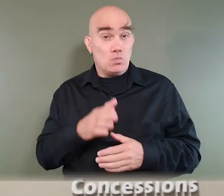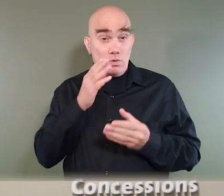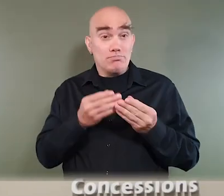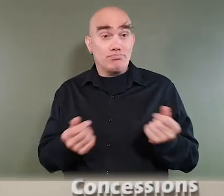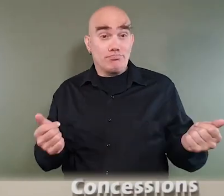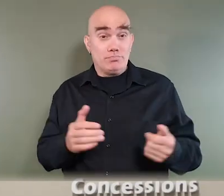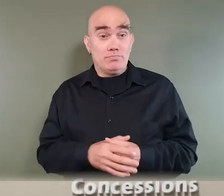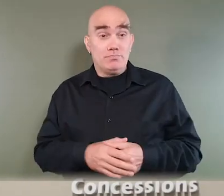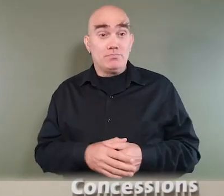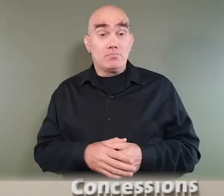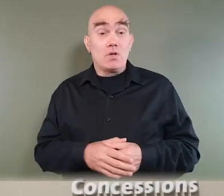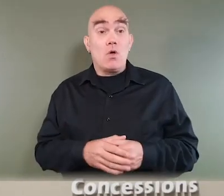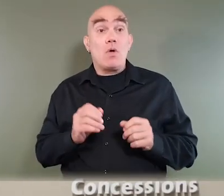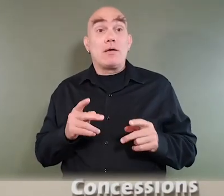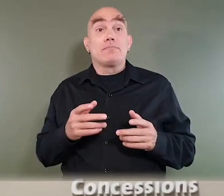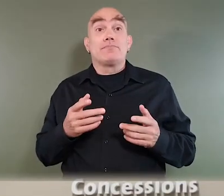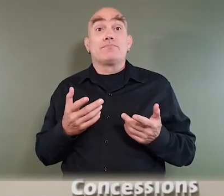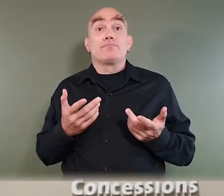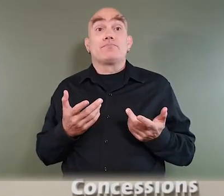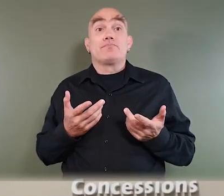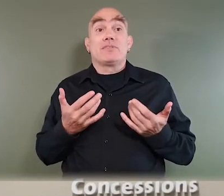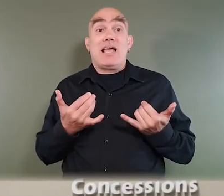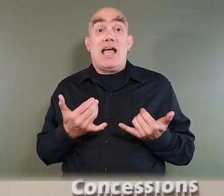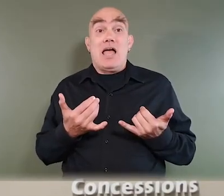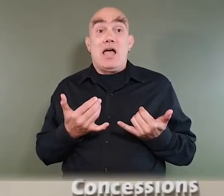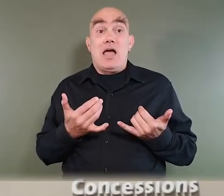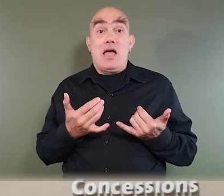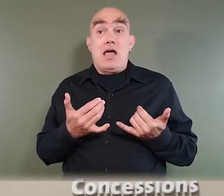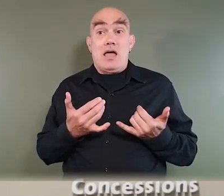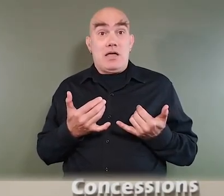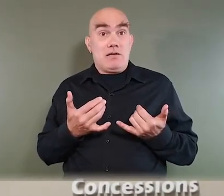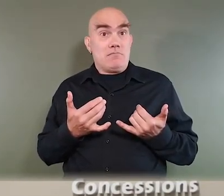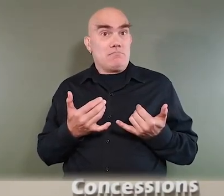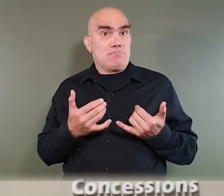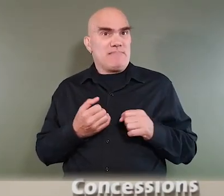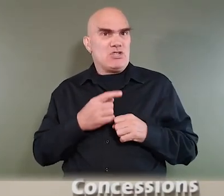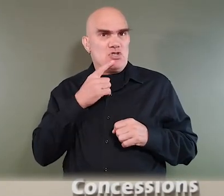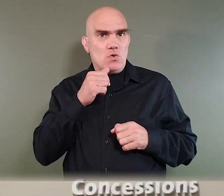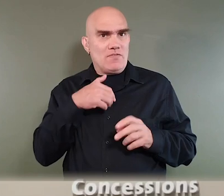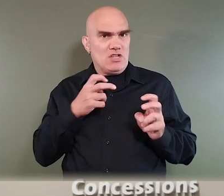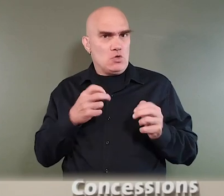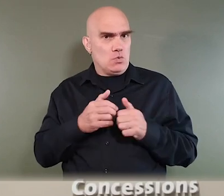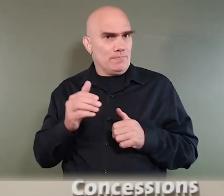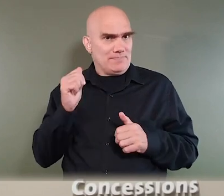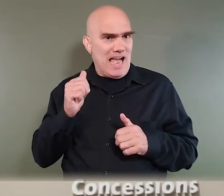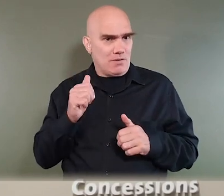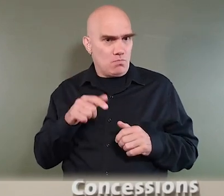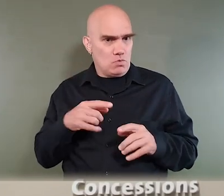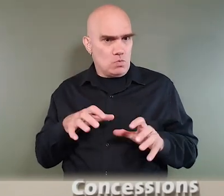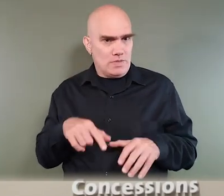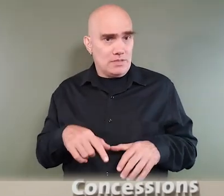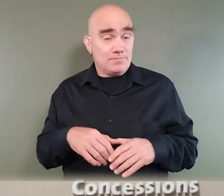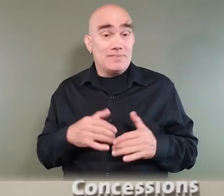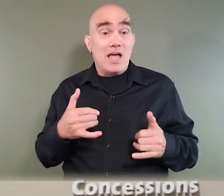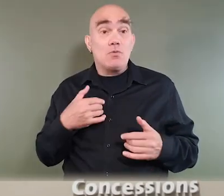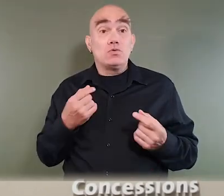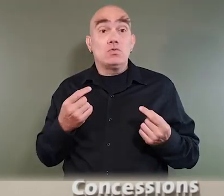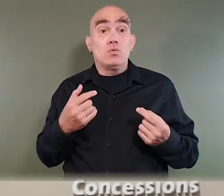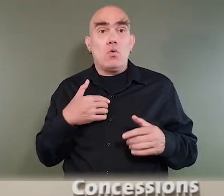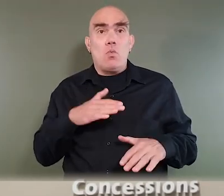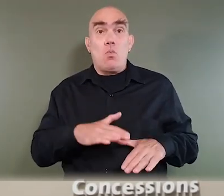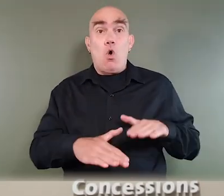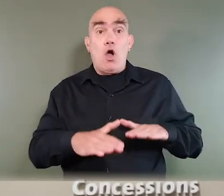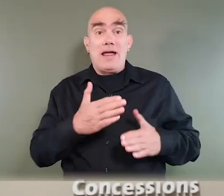To come out of this, to make sure that you don't create any issues with your back, we're going to walk our hands up our own